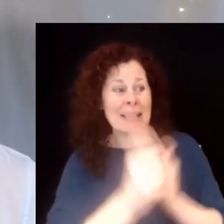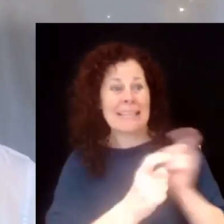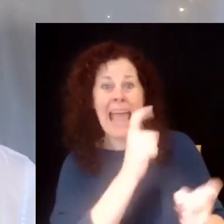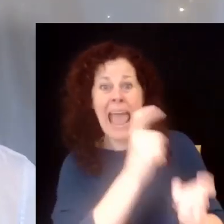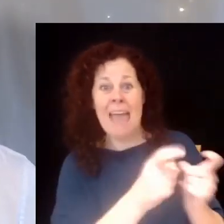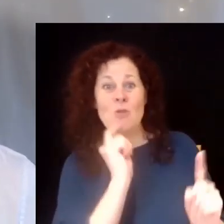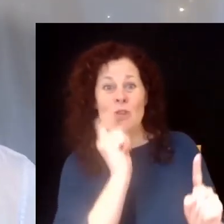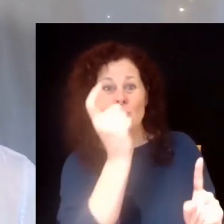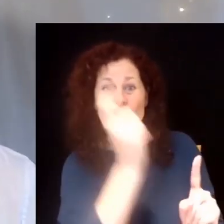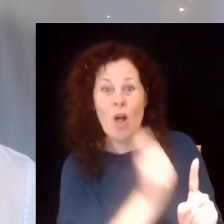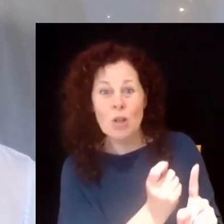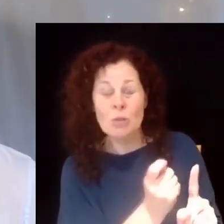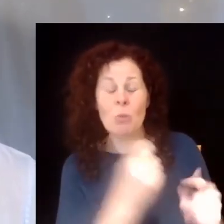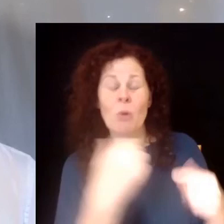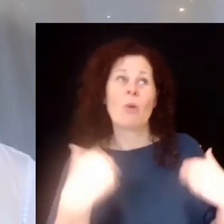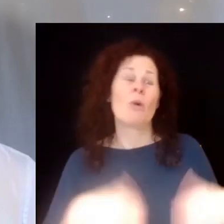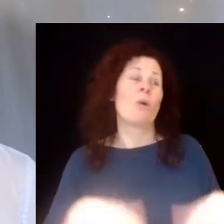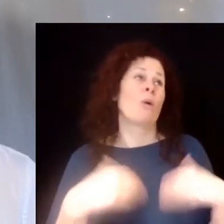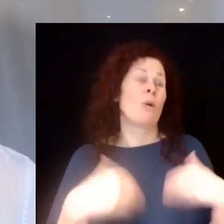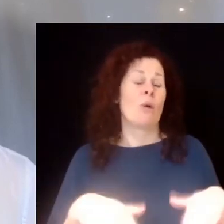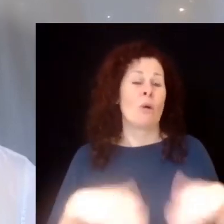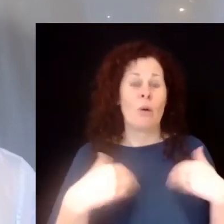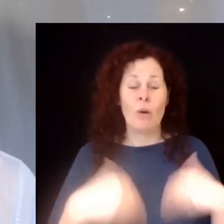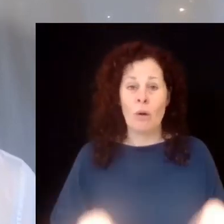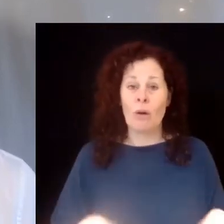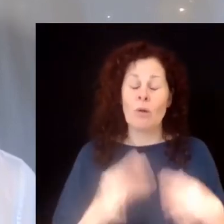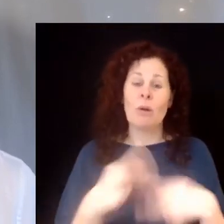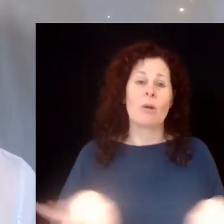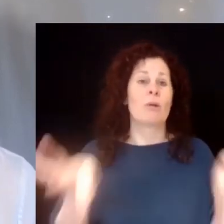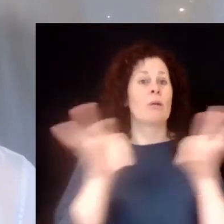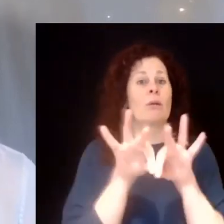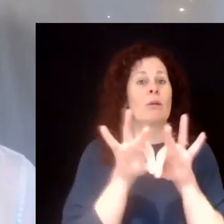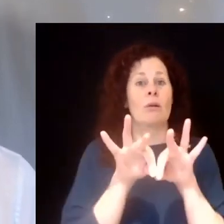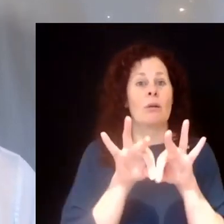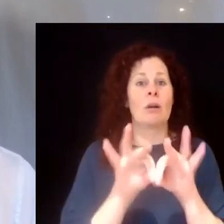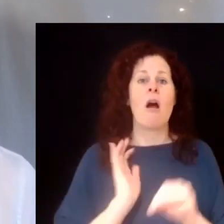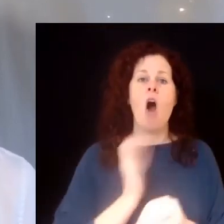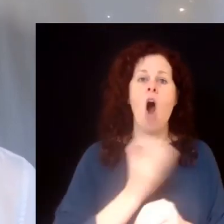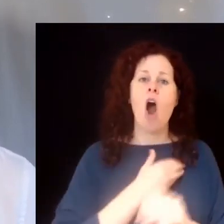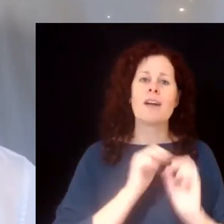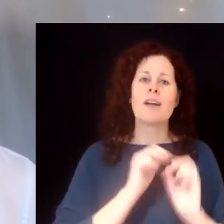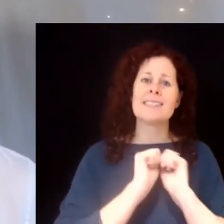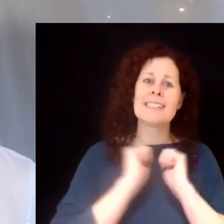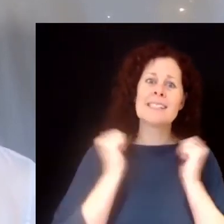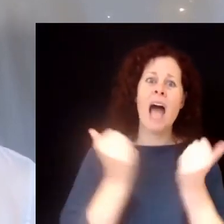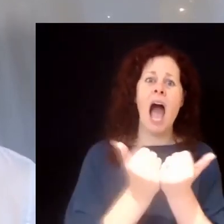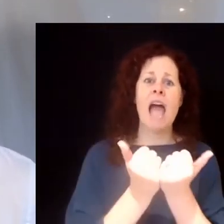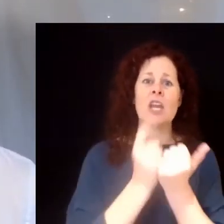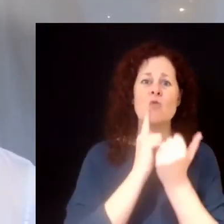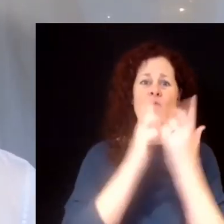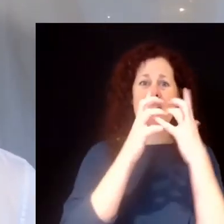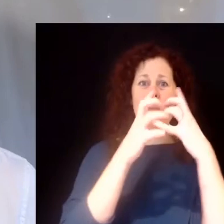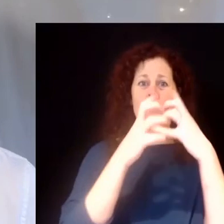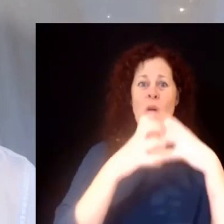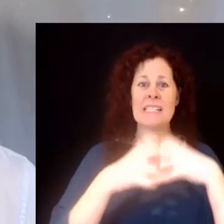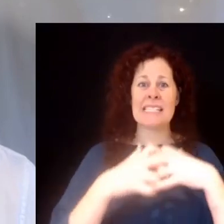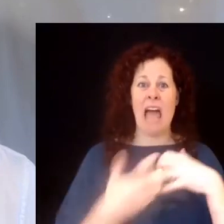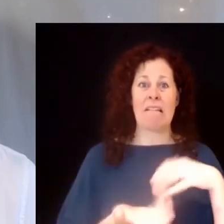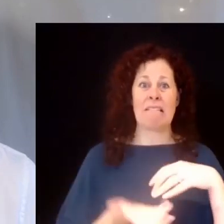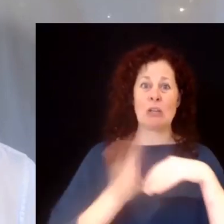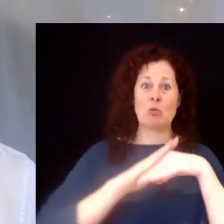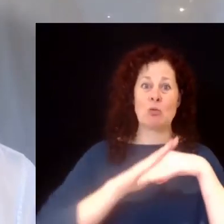every minute volunteered at events, every person who supported a scholar is a promise for a future that we cannot yet fully